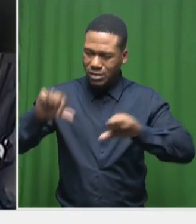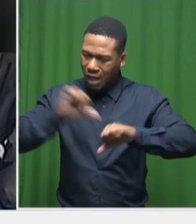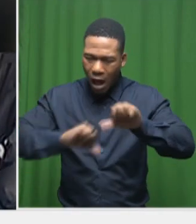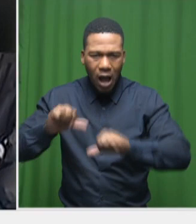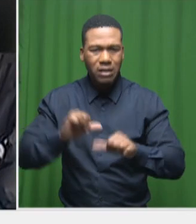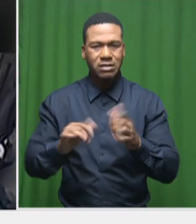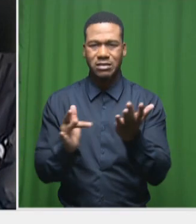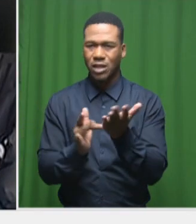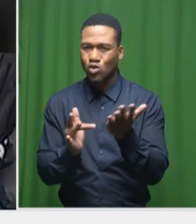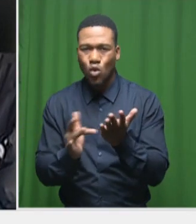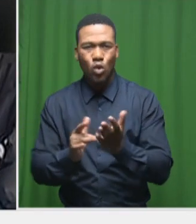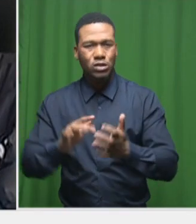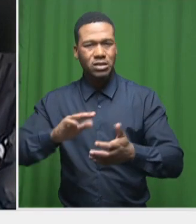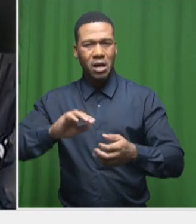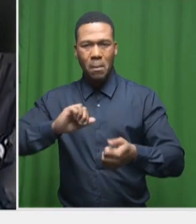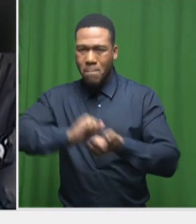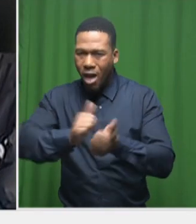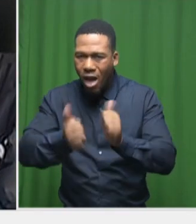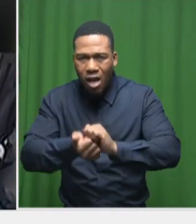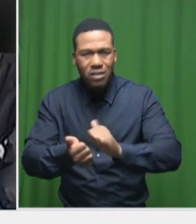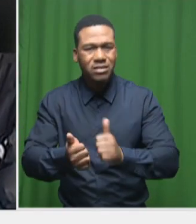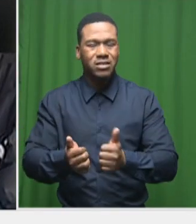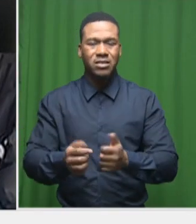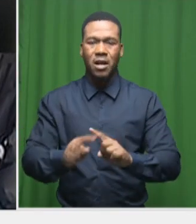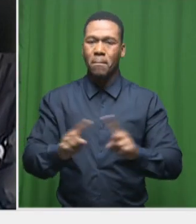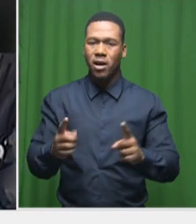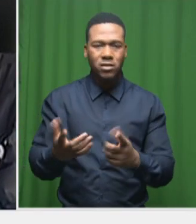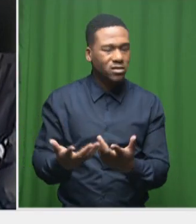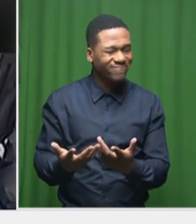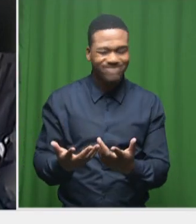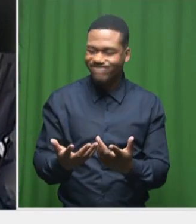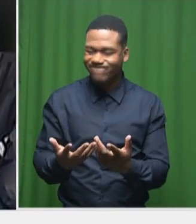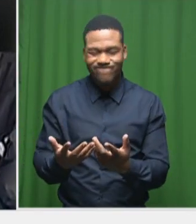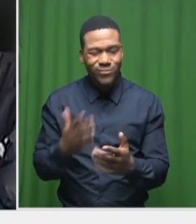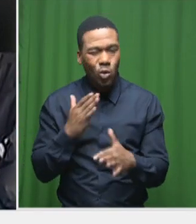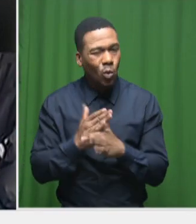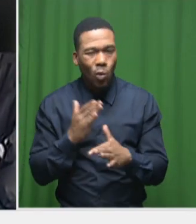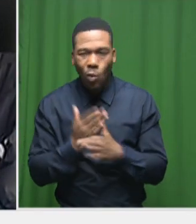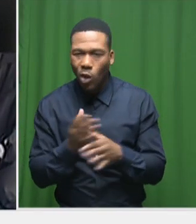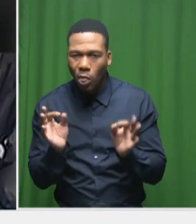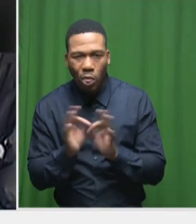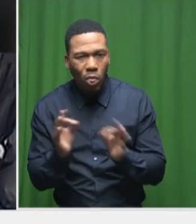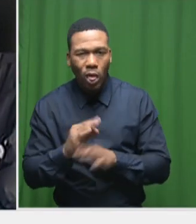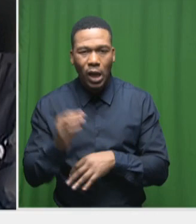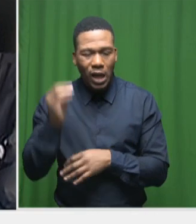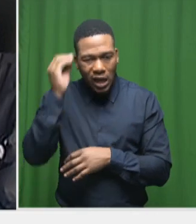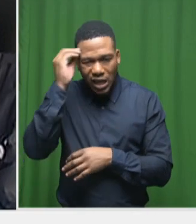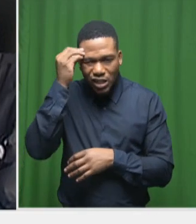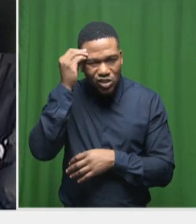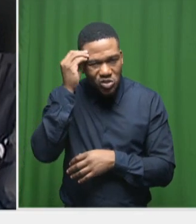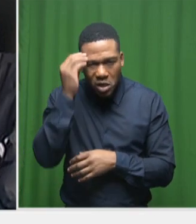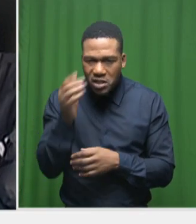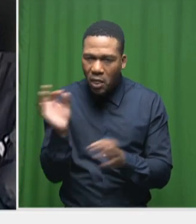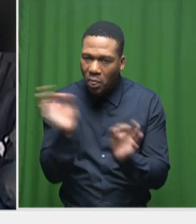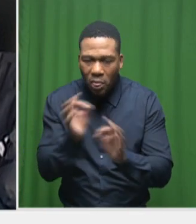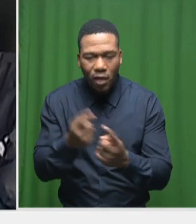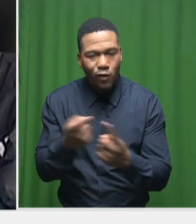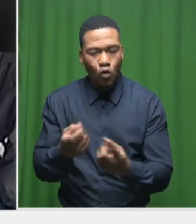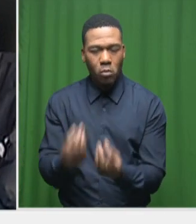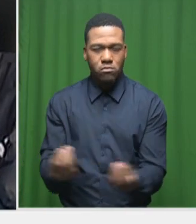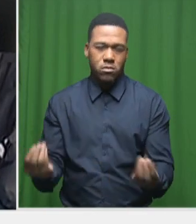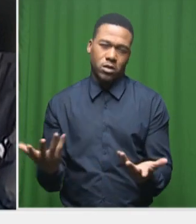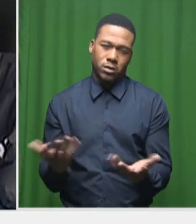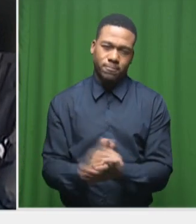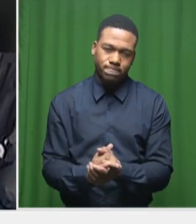kind of subjects, and yet it doesn't, in a way, seem to be working, that interest in the standards that we need. So what do you think,